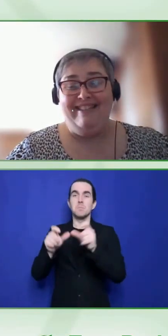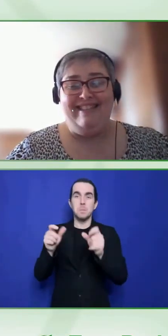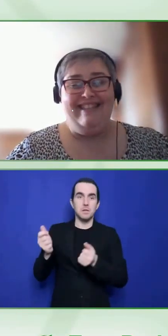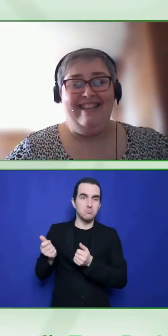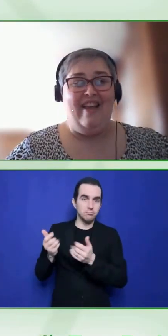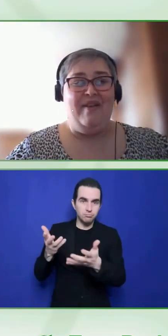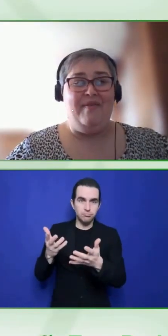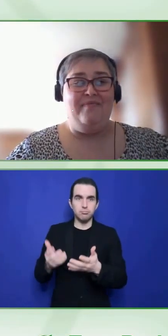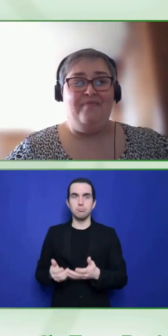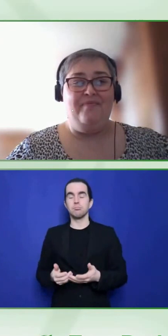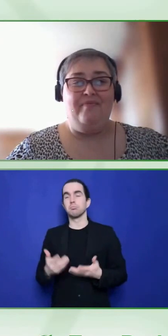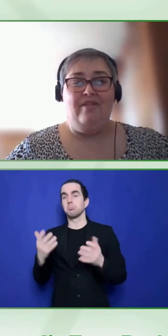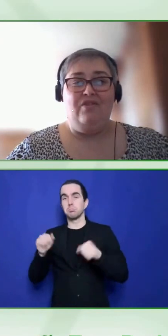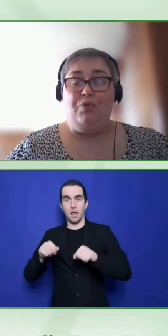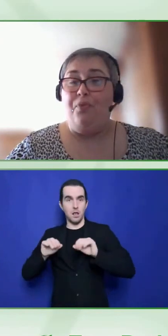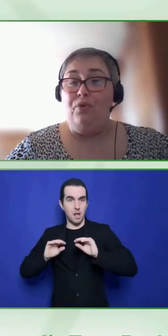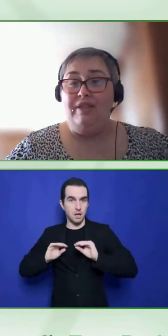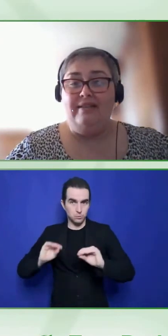public space,